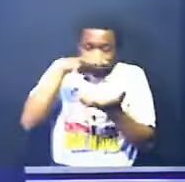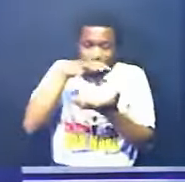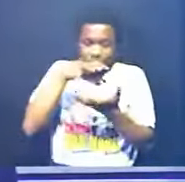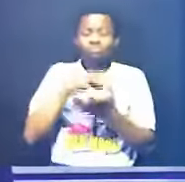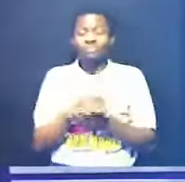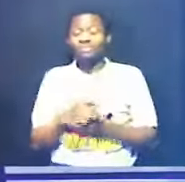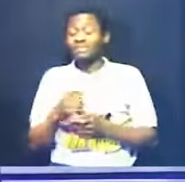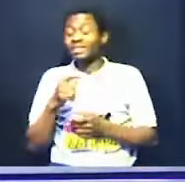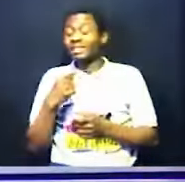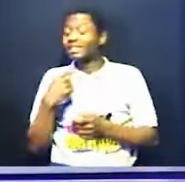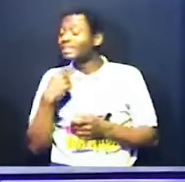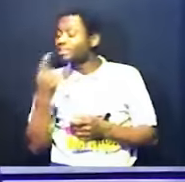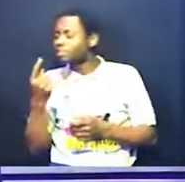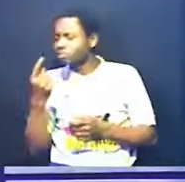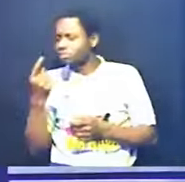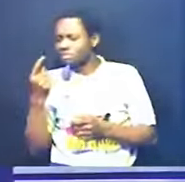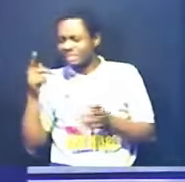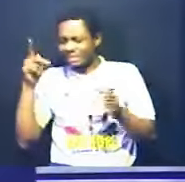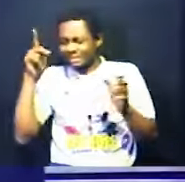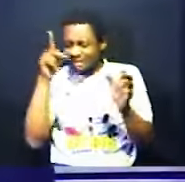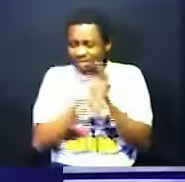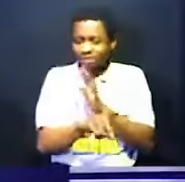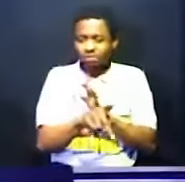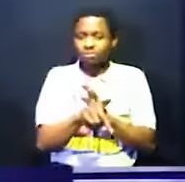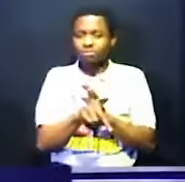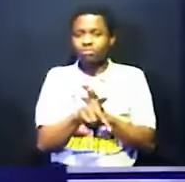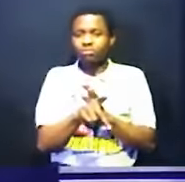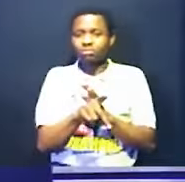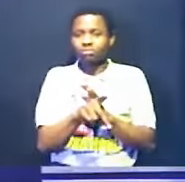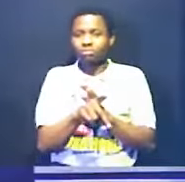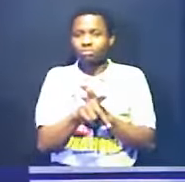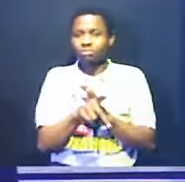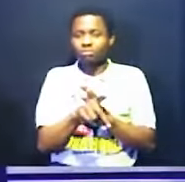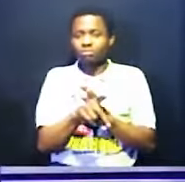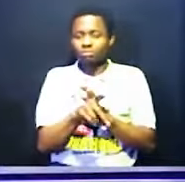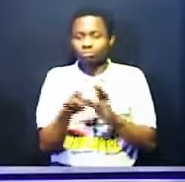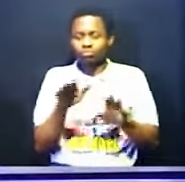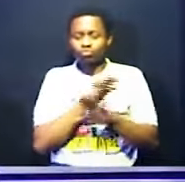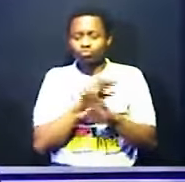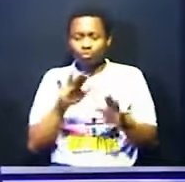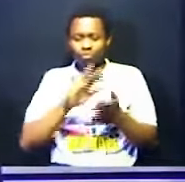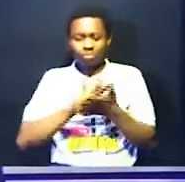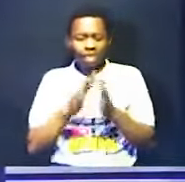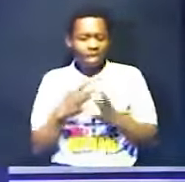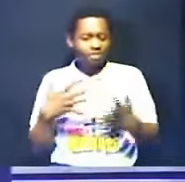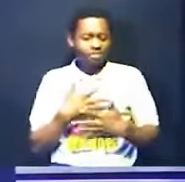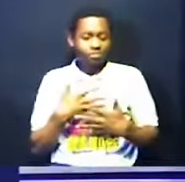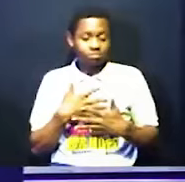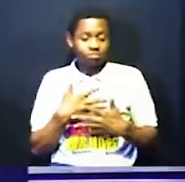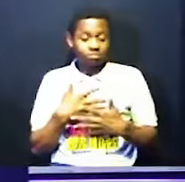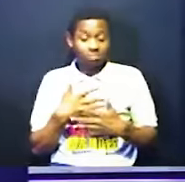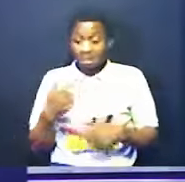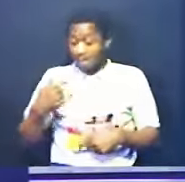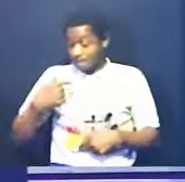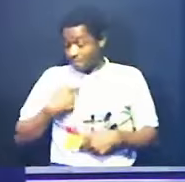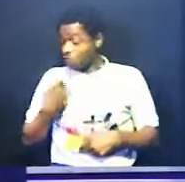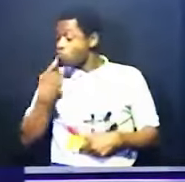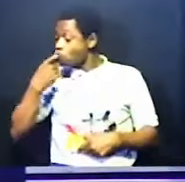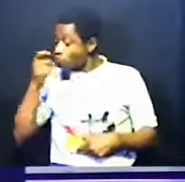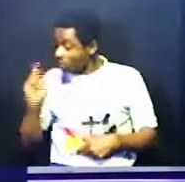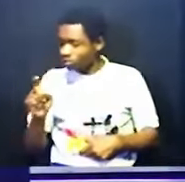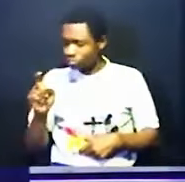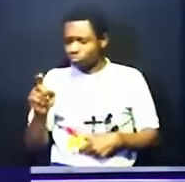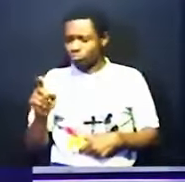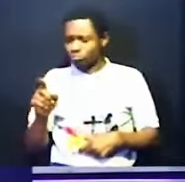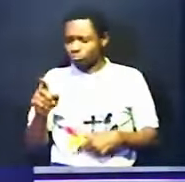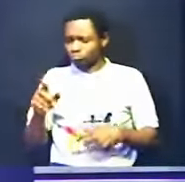strike Amnon down, then kill him. Don't be afraid. Haven't I given you this order?